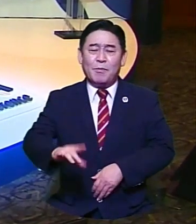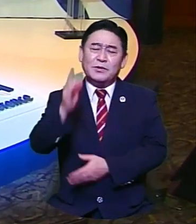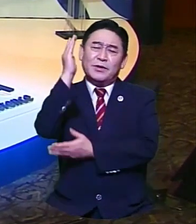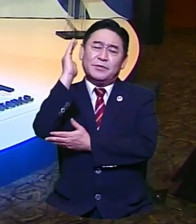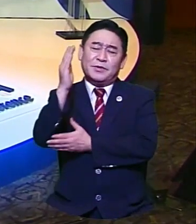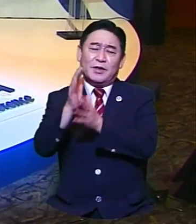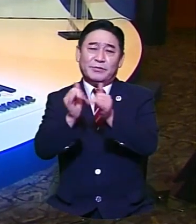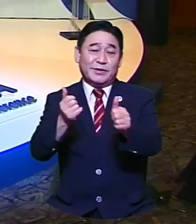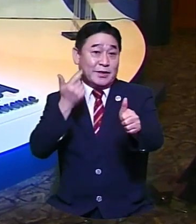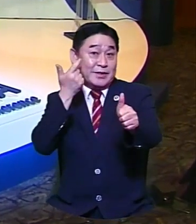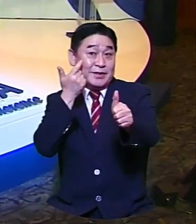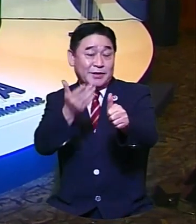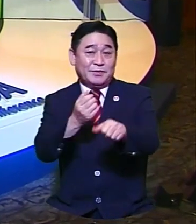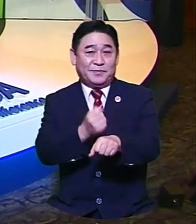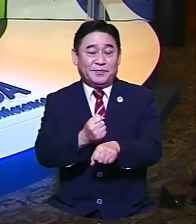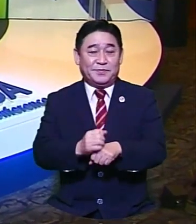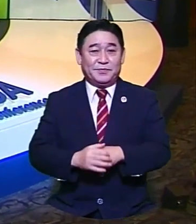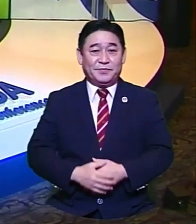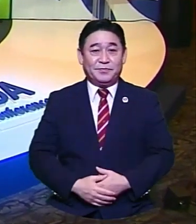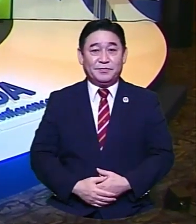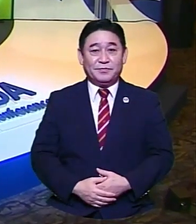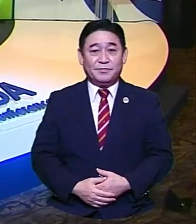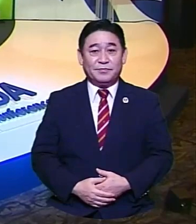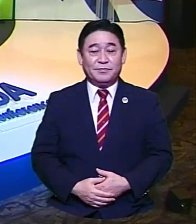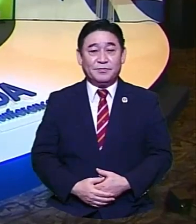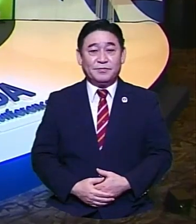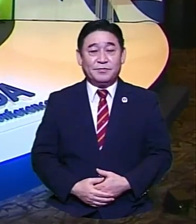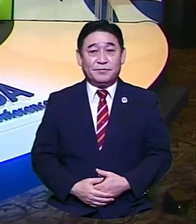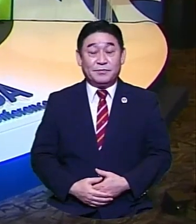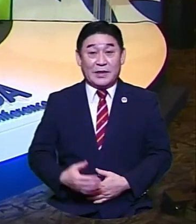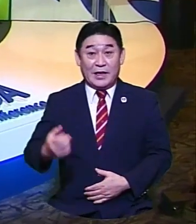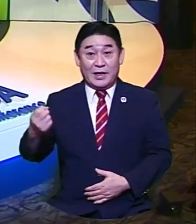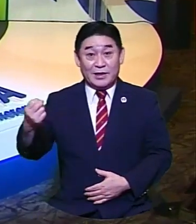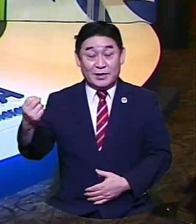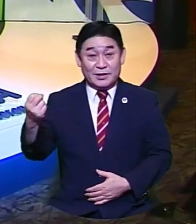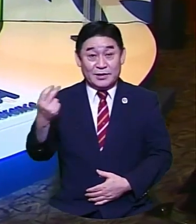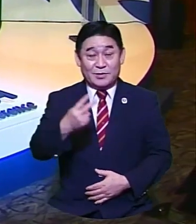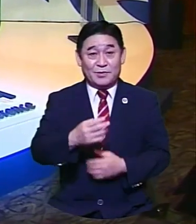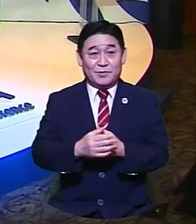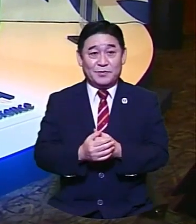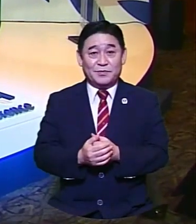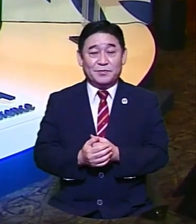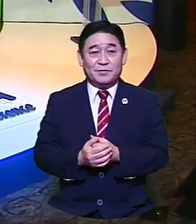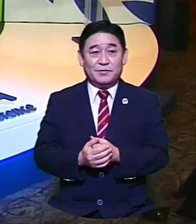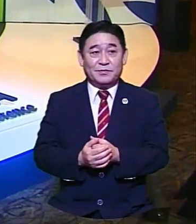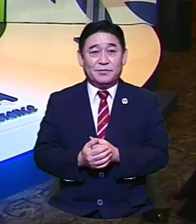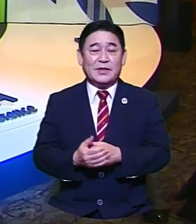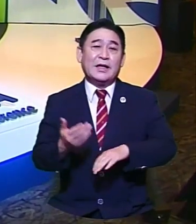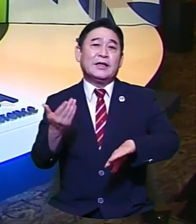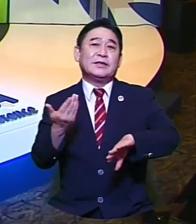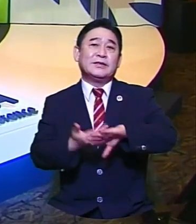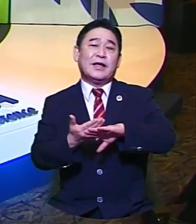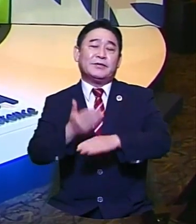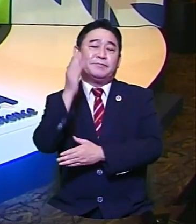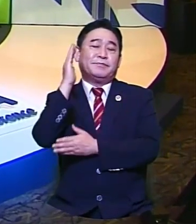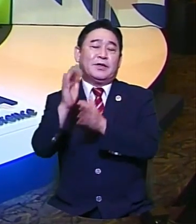discussion. And I will also invite the comments from other speakers as well along the